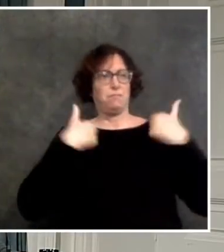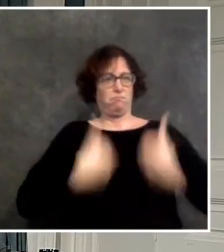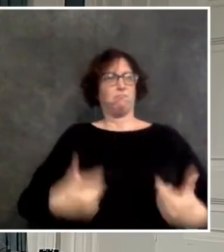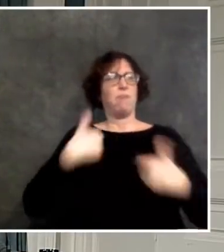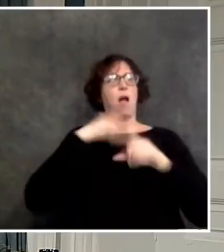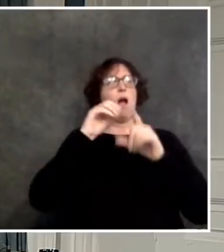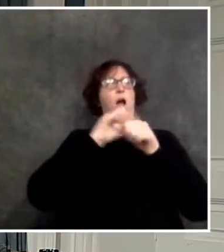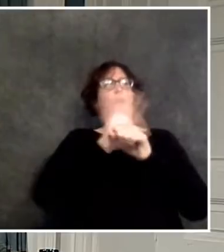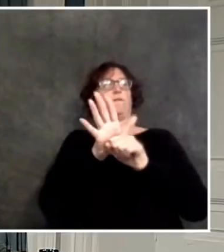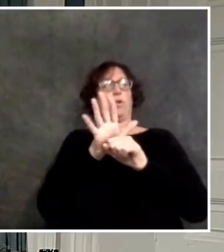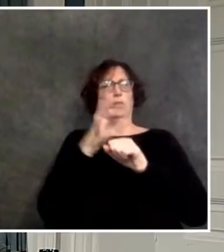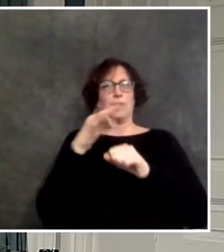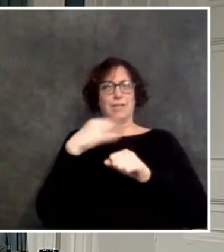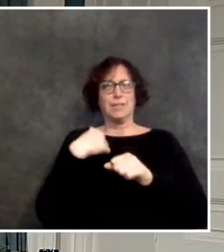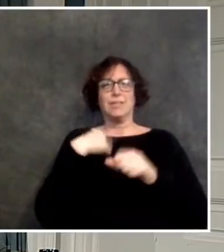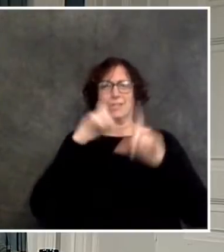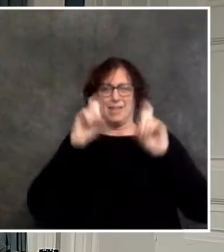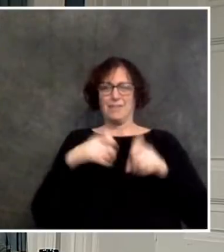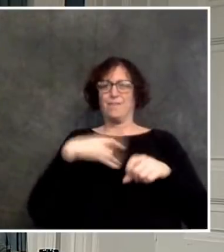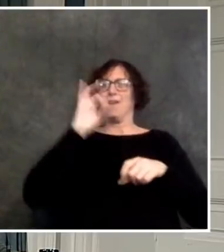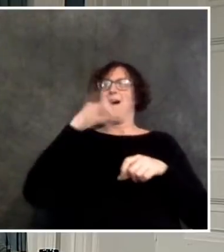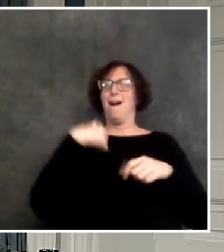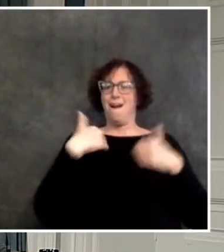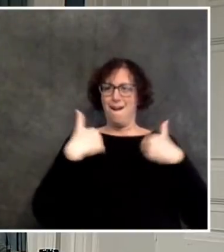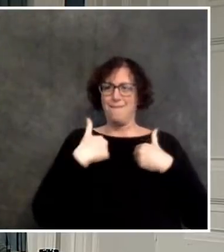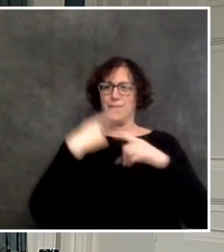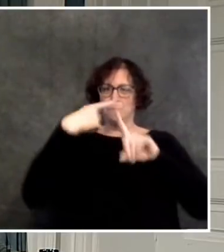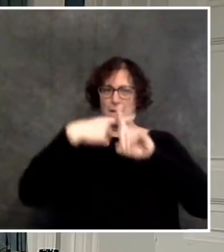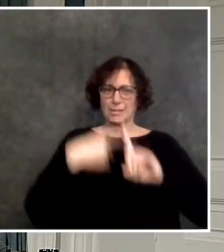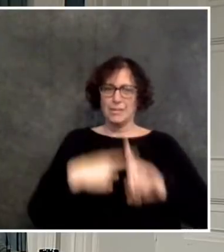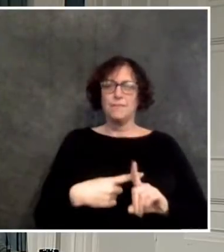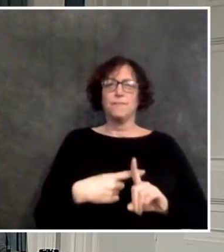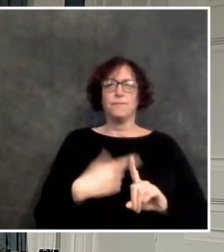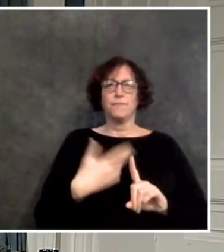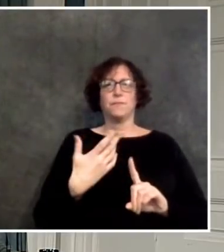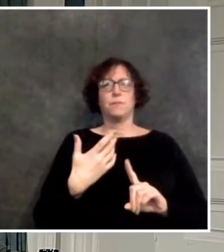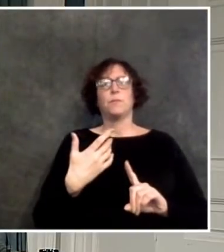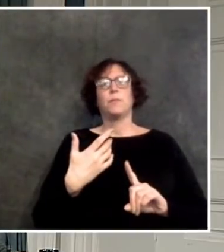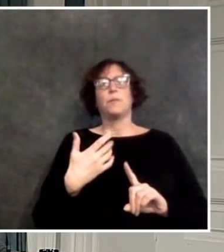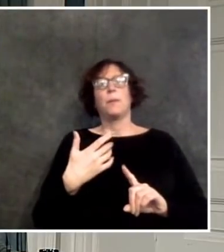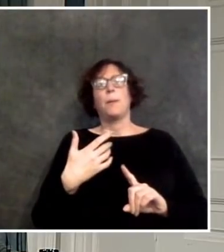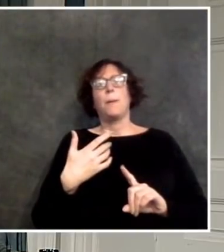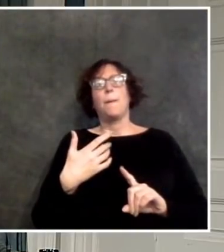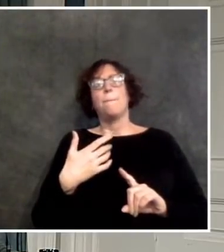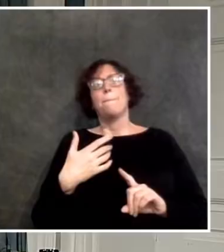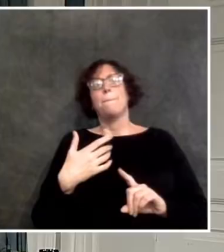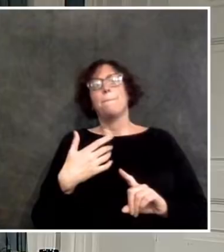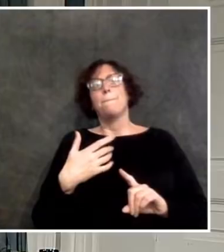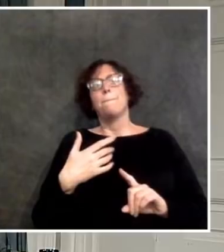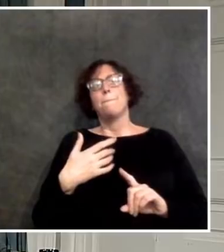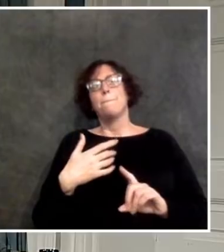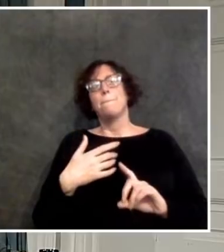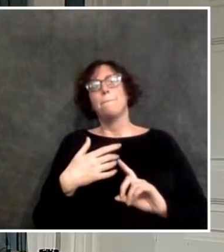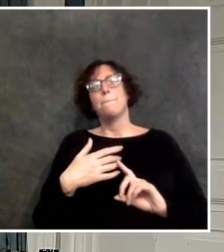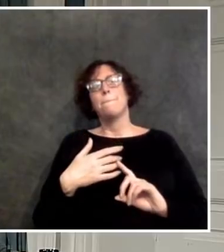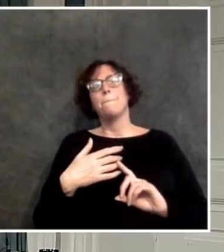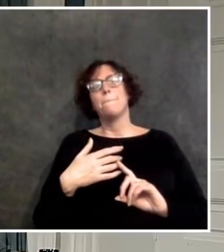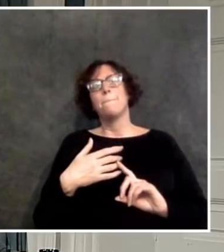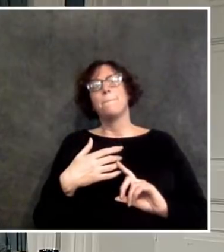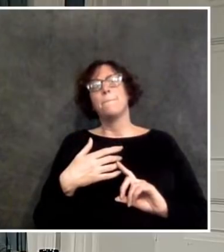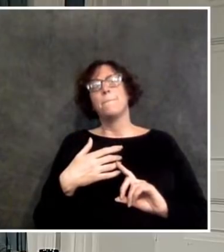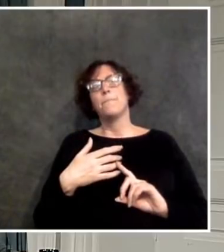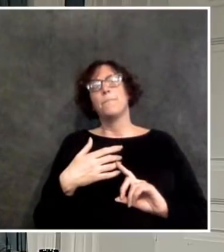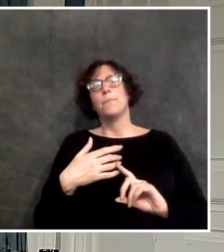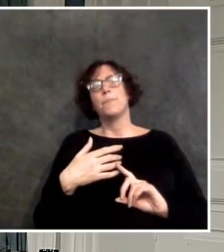of this divide between public and private care as regards the pandemic. What exactly can you speak to? And I'd also toss this to